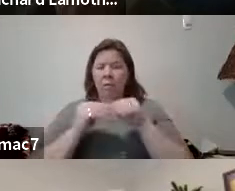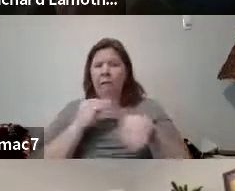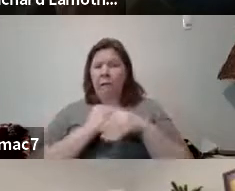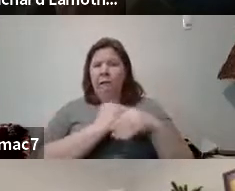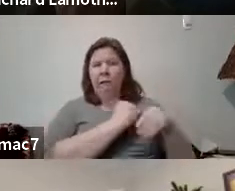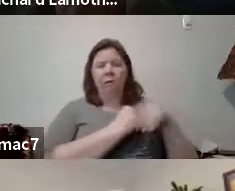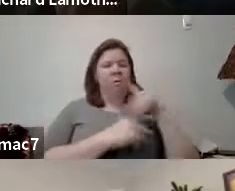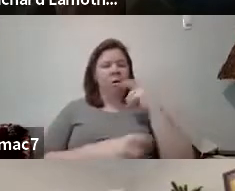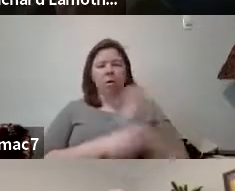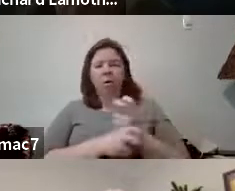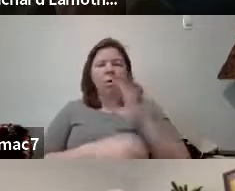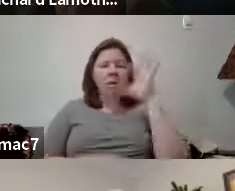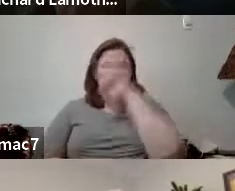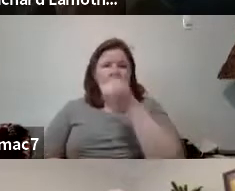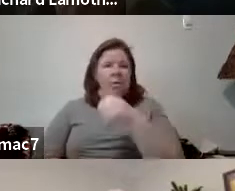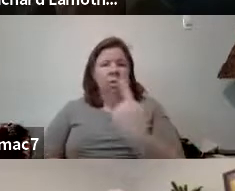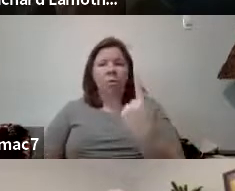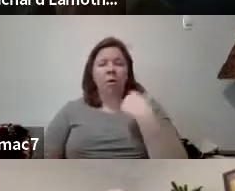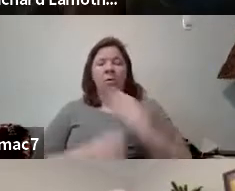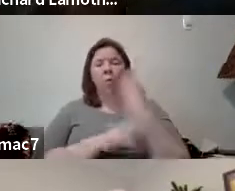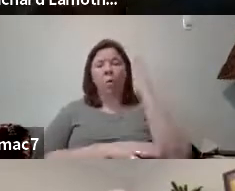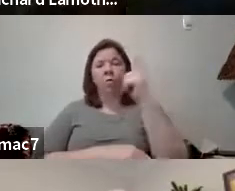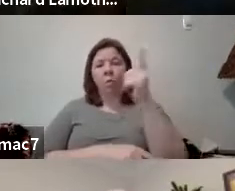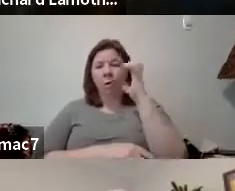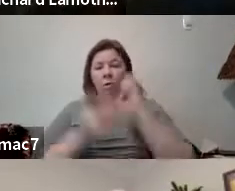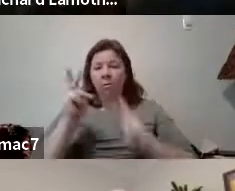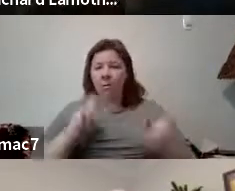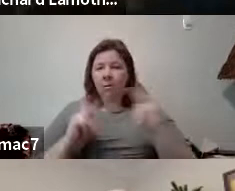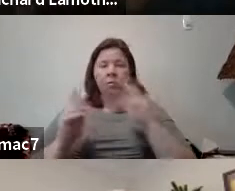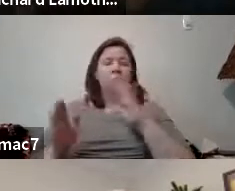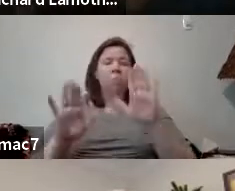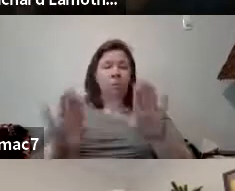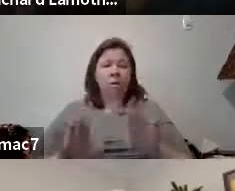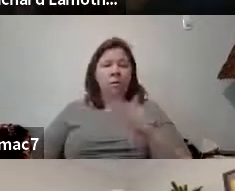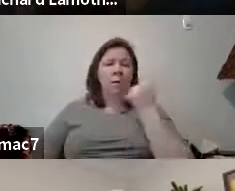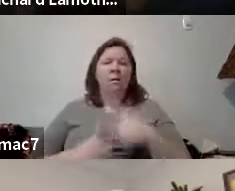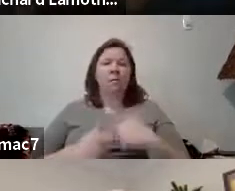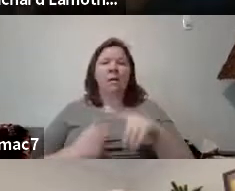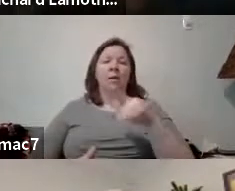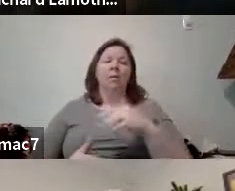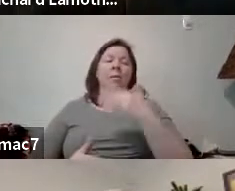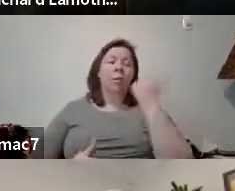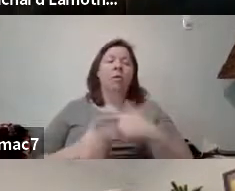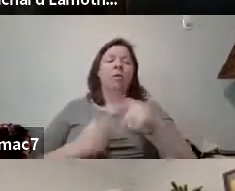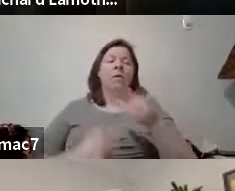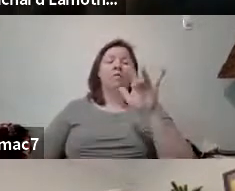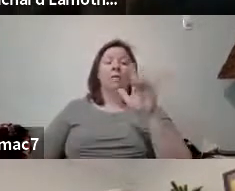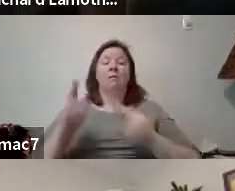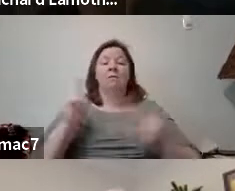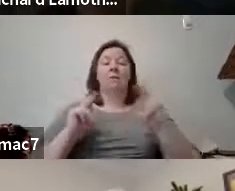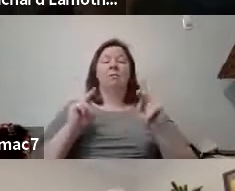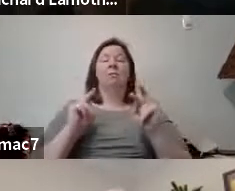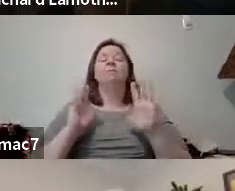I didn't miss anyone. We are on 100 participants, which is fantastic. It's better than 25, that's for sure. But once